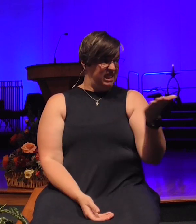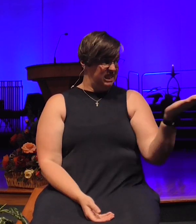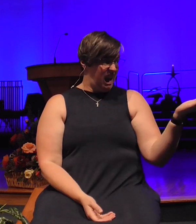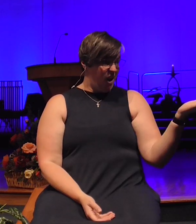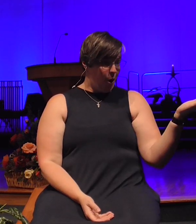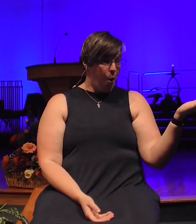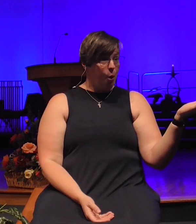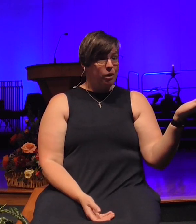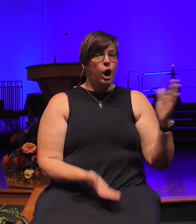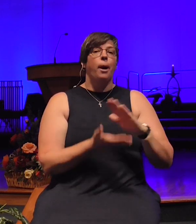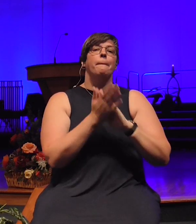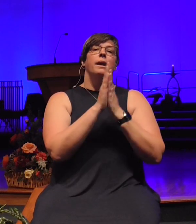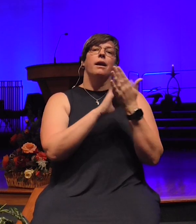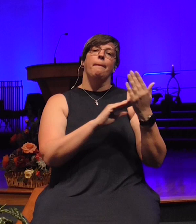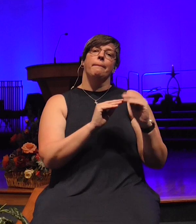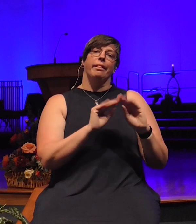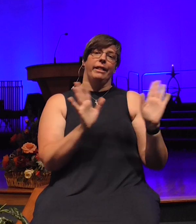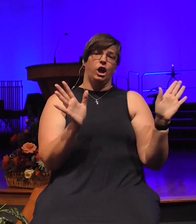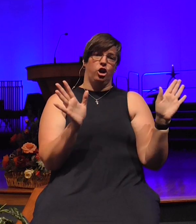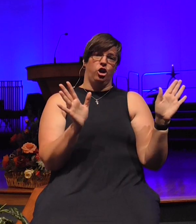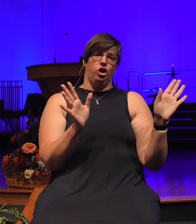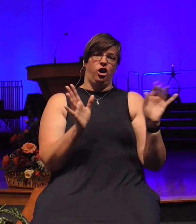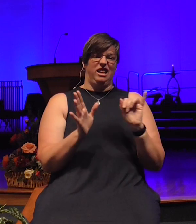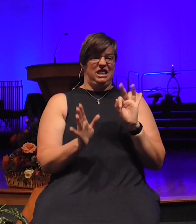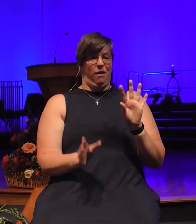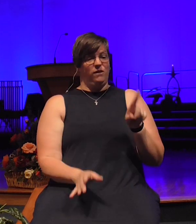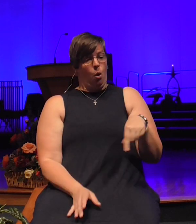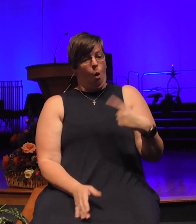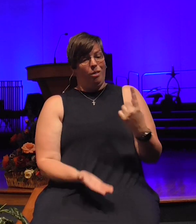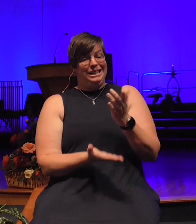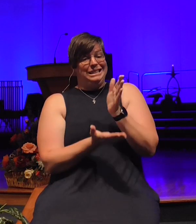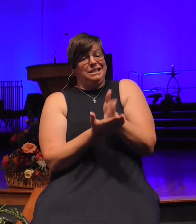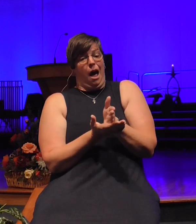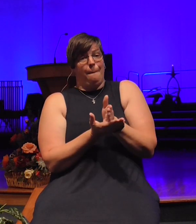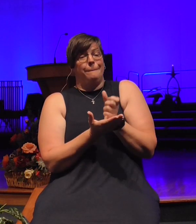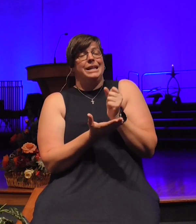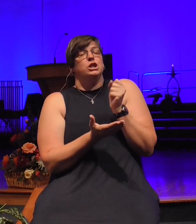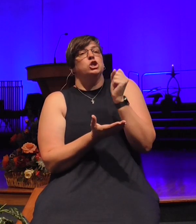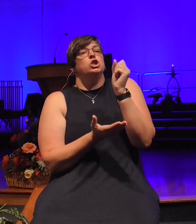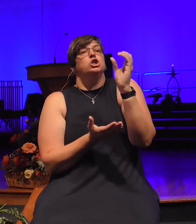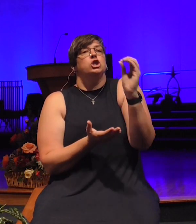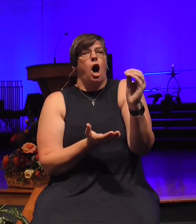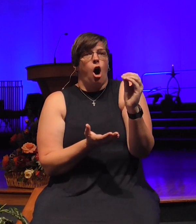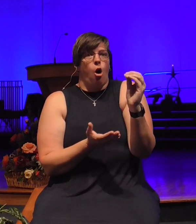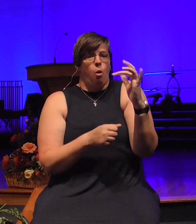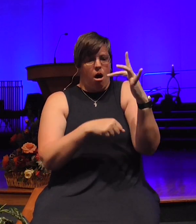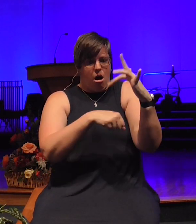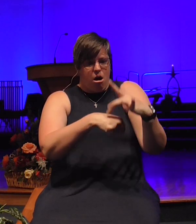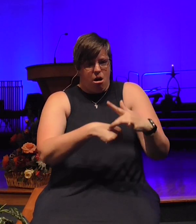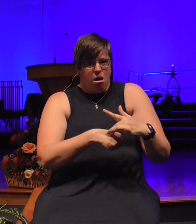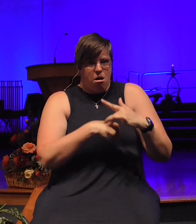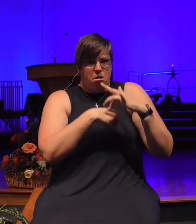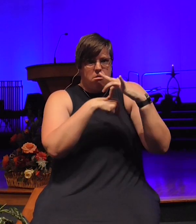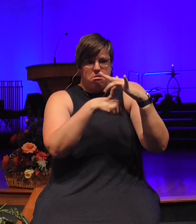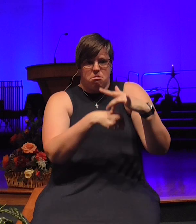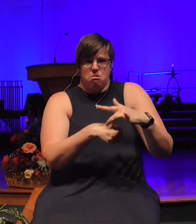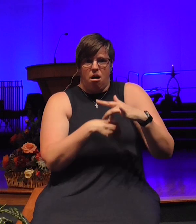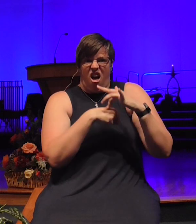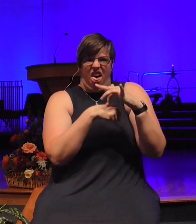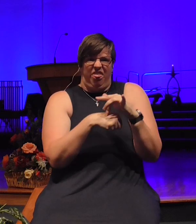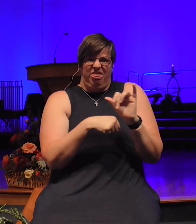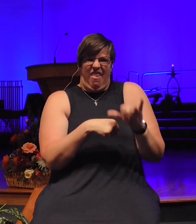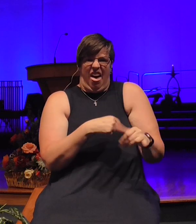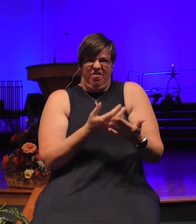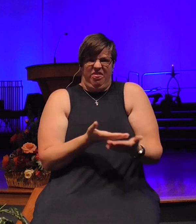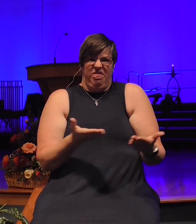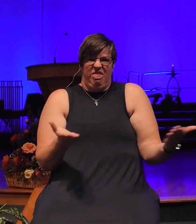to you become clear. If you can only stop being so hung up on that thing and that